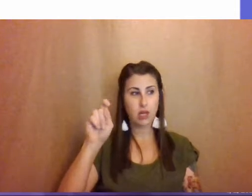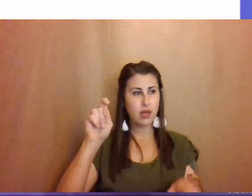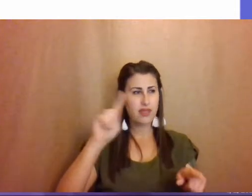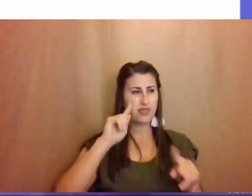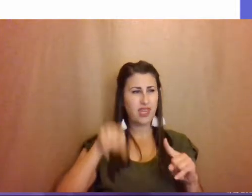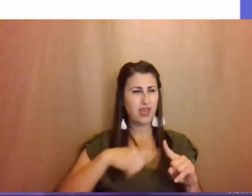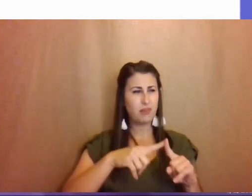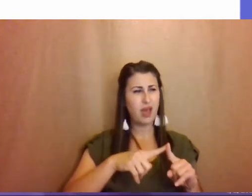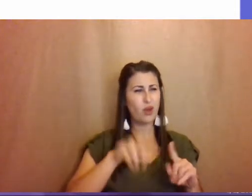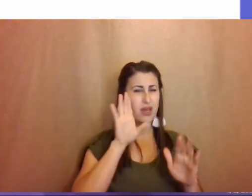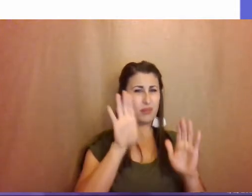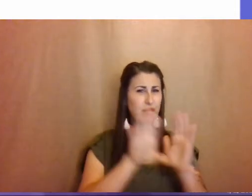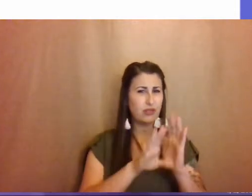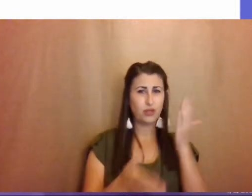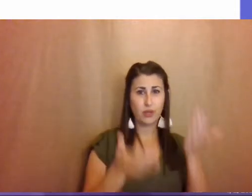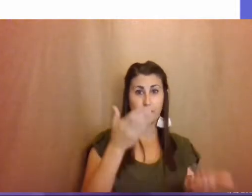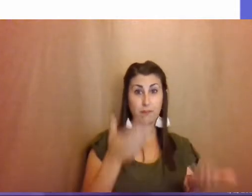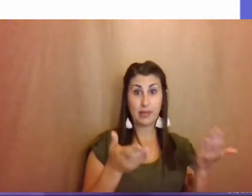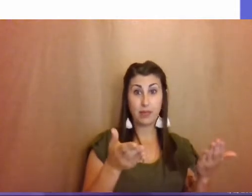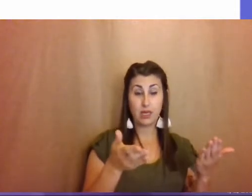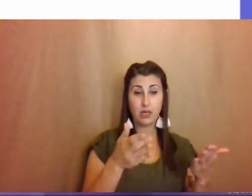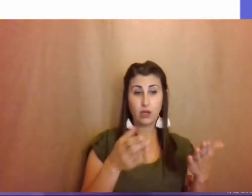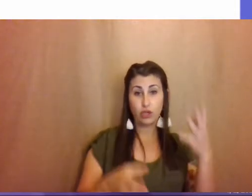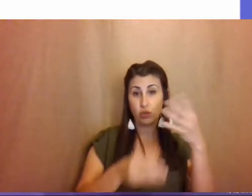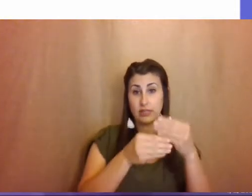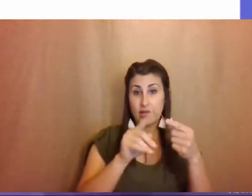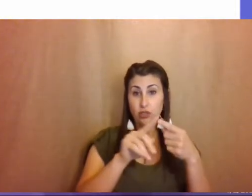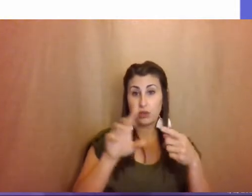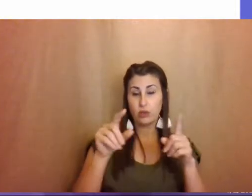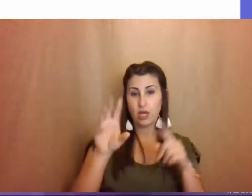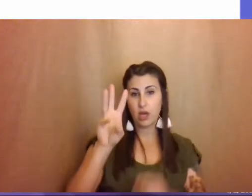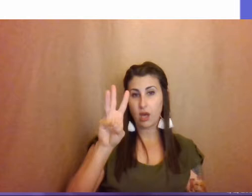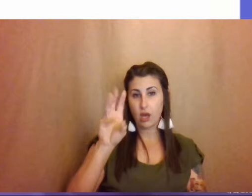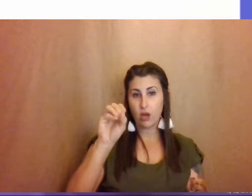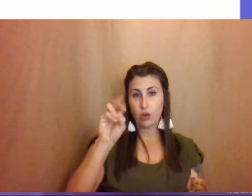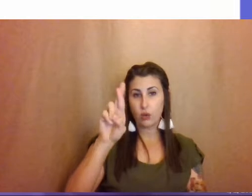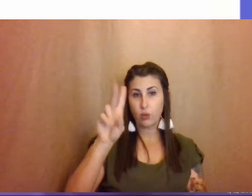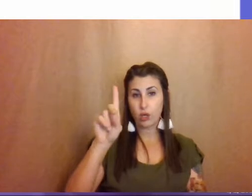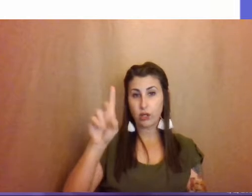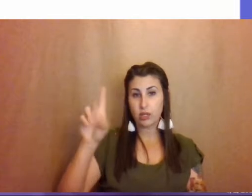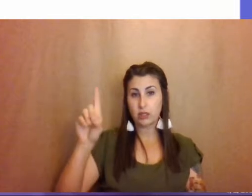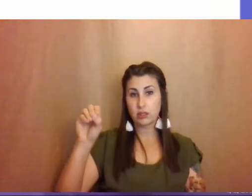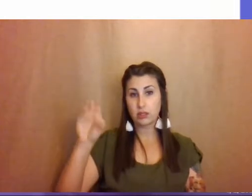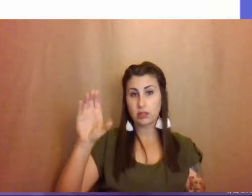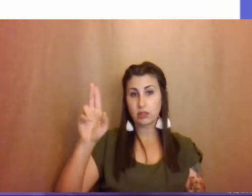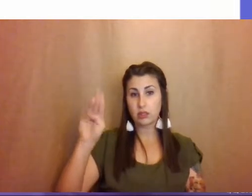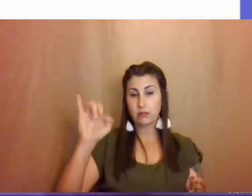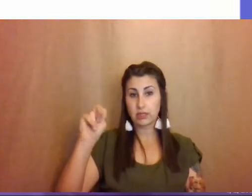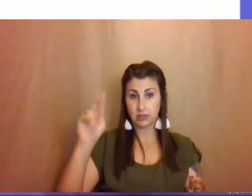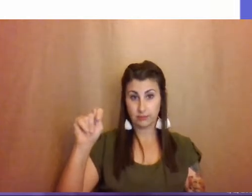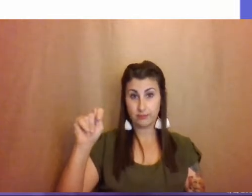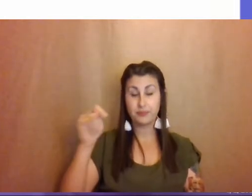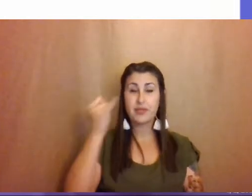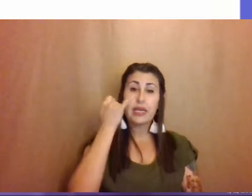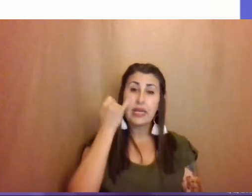Think of an image that you may put in a Word document. Okay, so say that's the picture in the Word document. And if